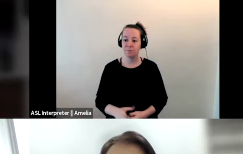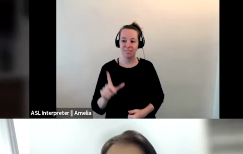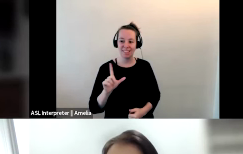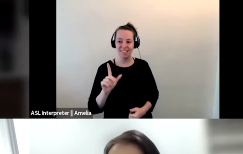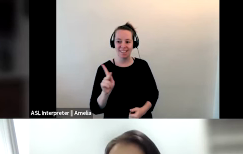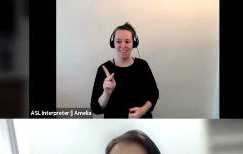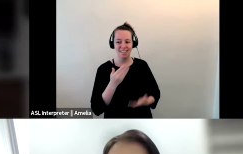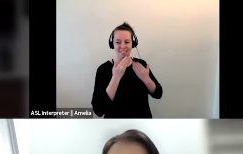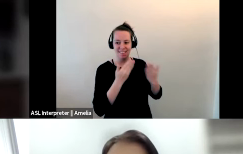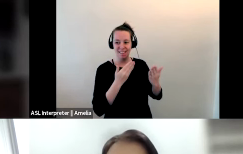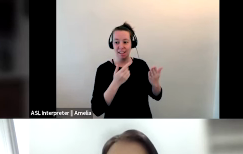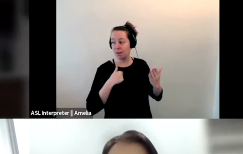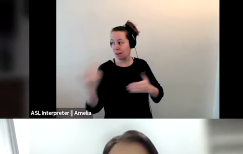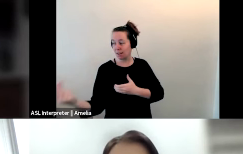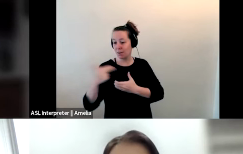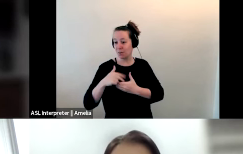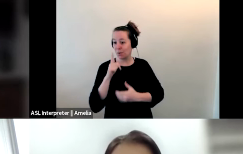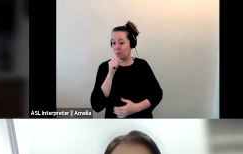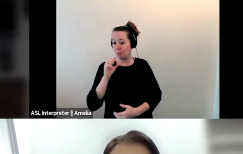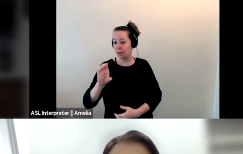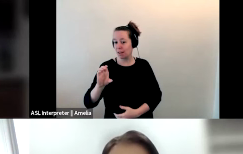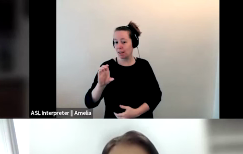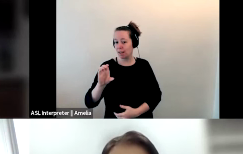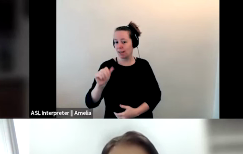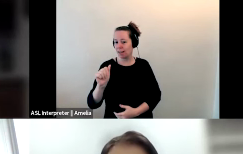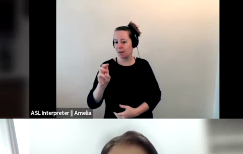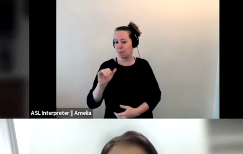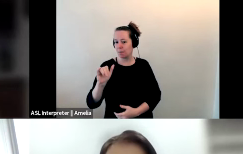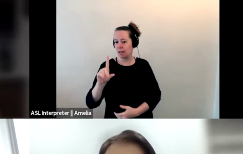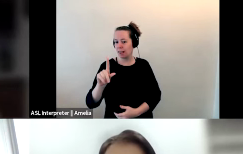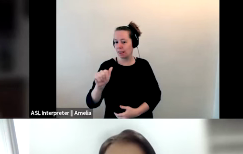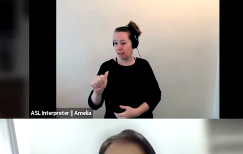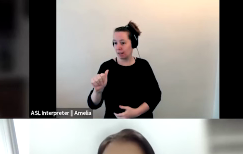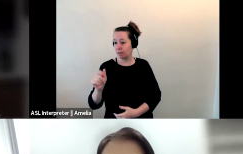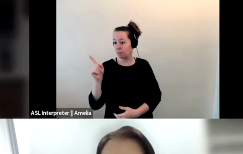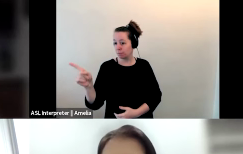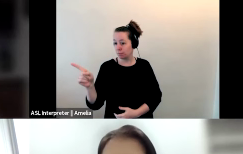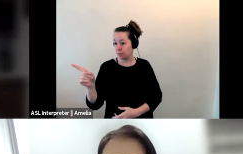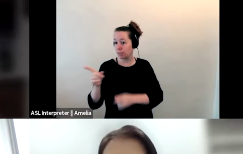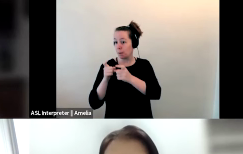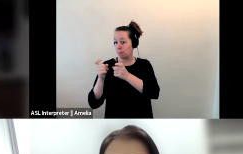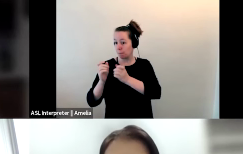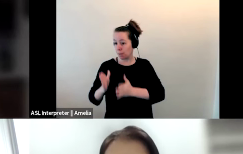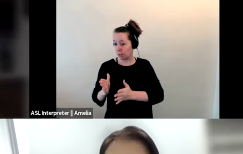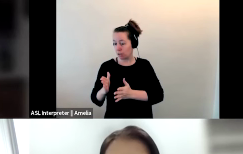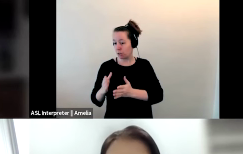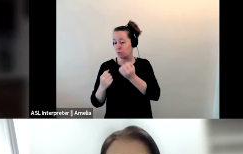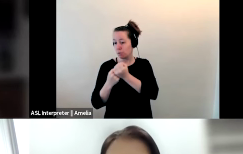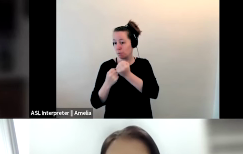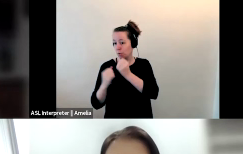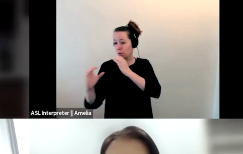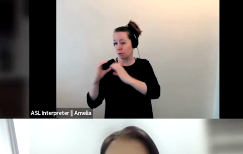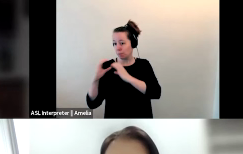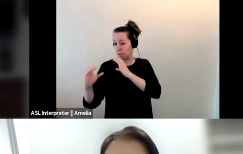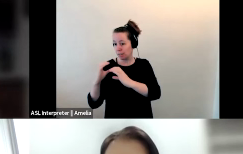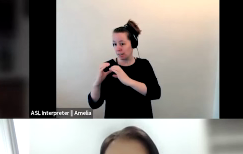to be joined by Camila Borgatti. And Camila is a manager, executive support and communications, and she